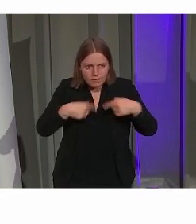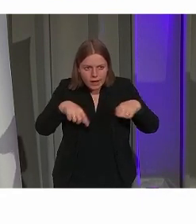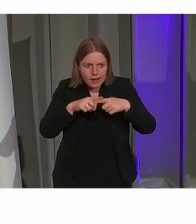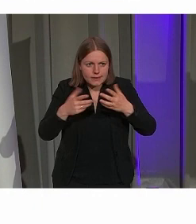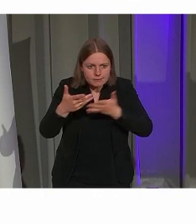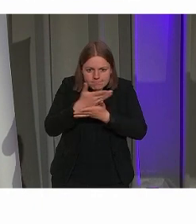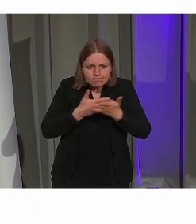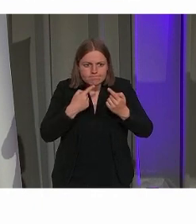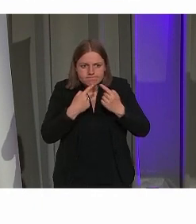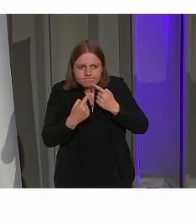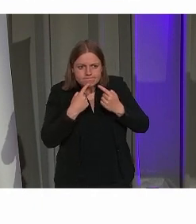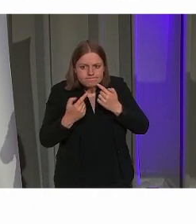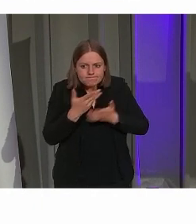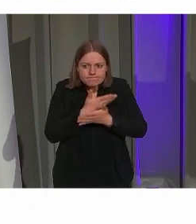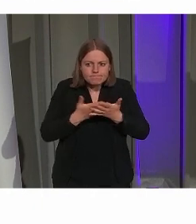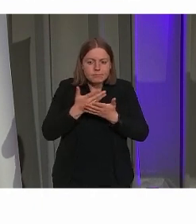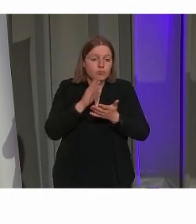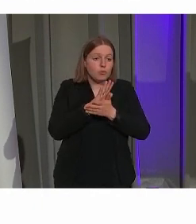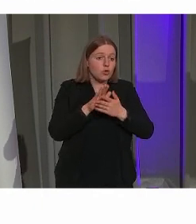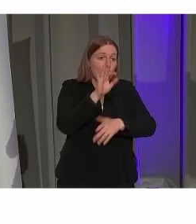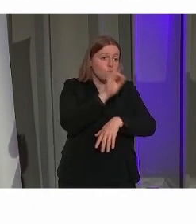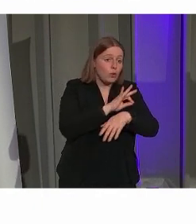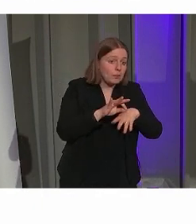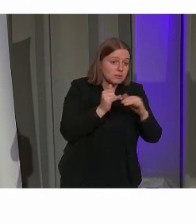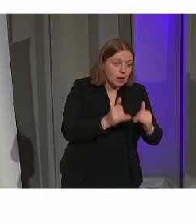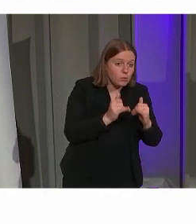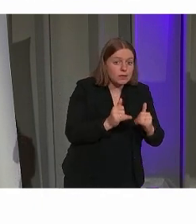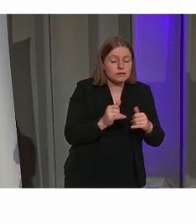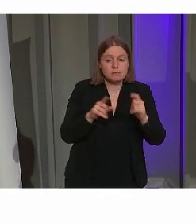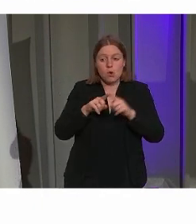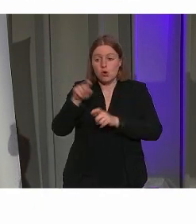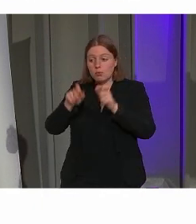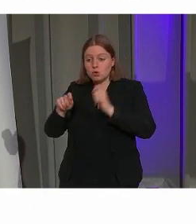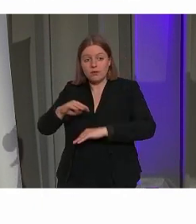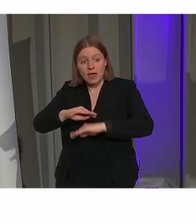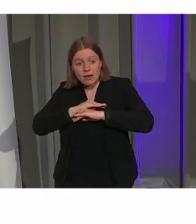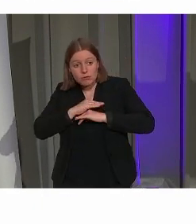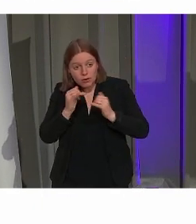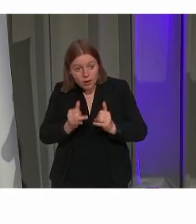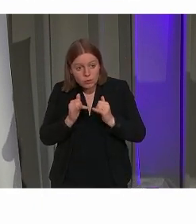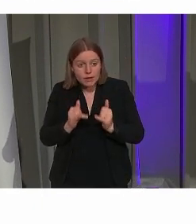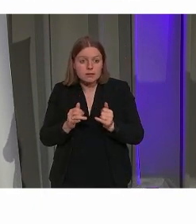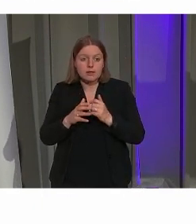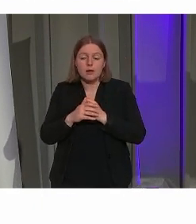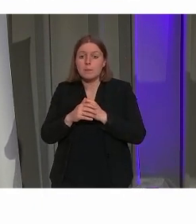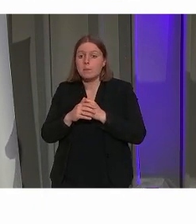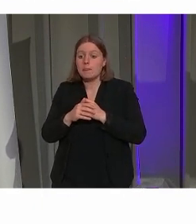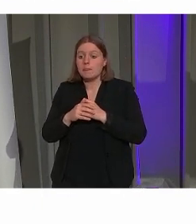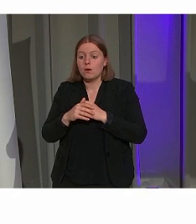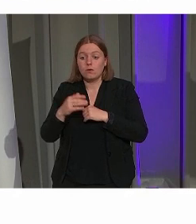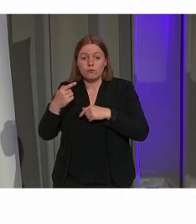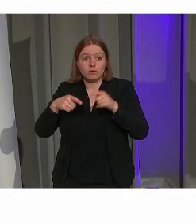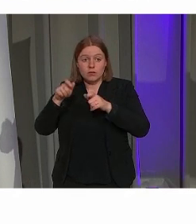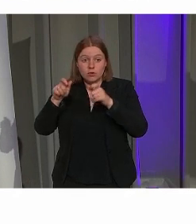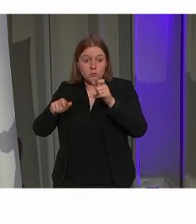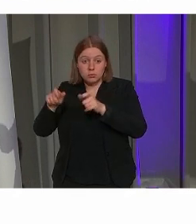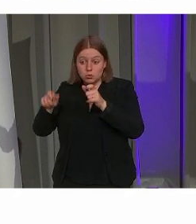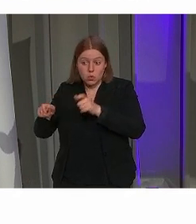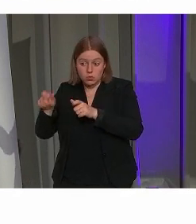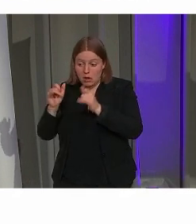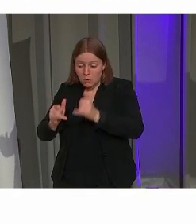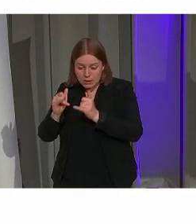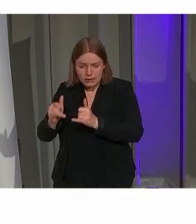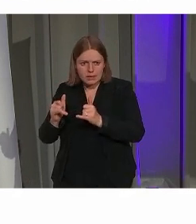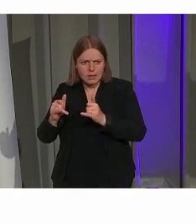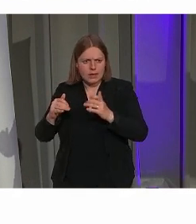together the different parties, whereby we have the designers present, also people from the heritage institutions,